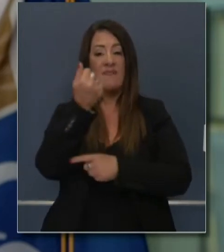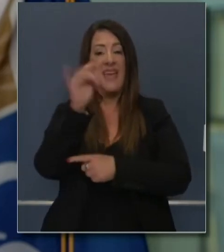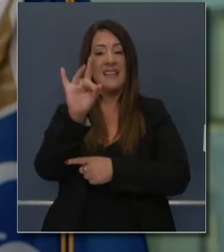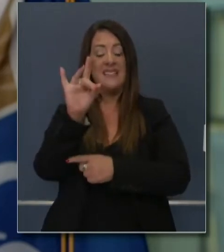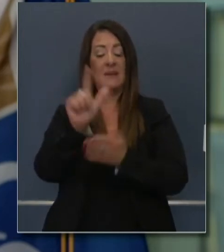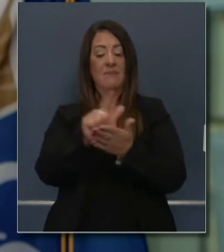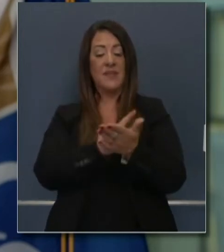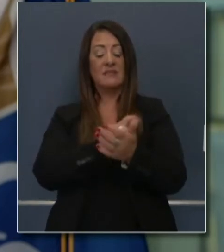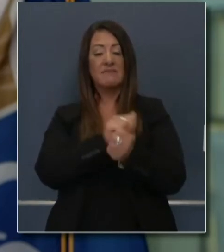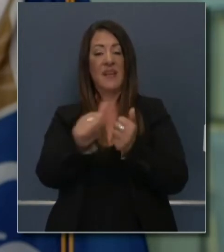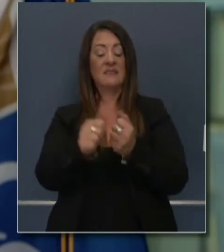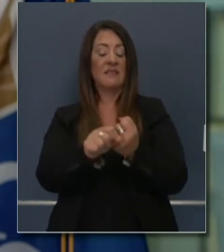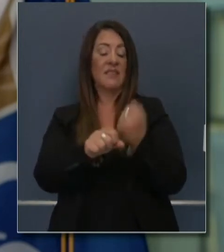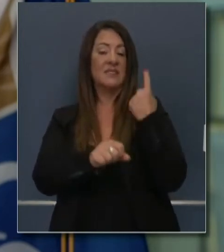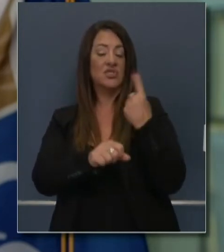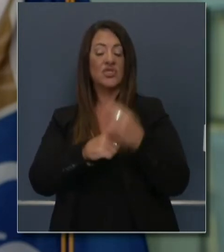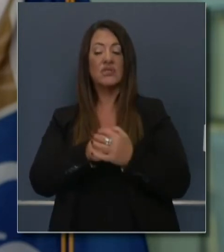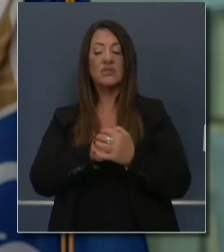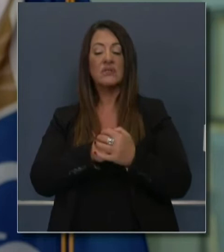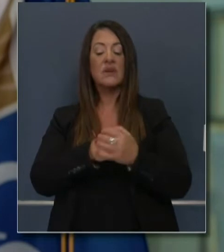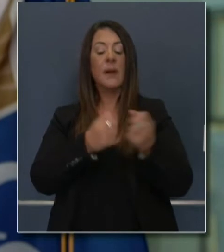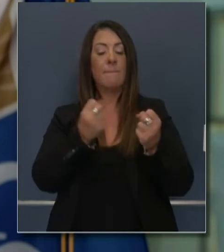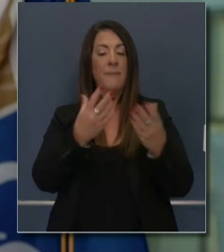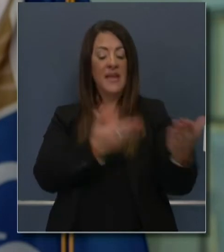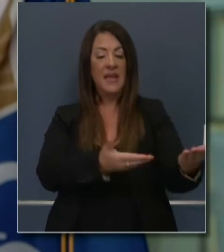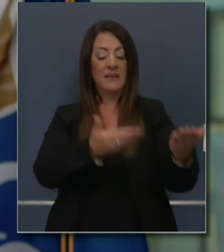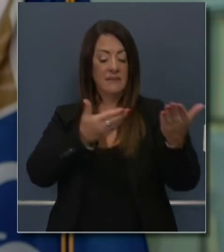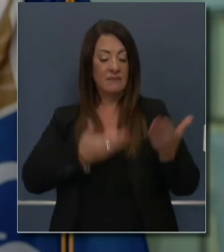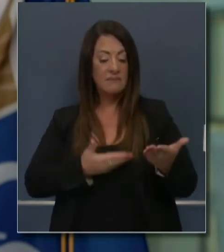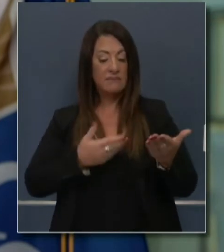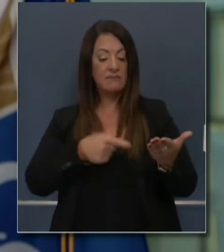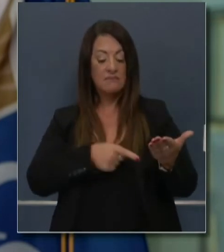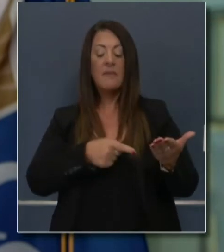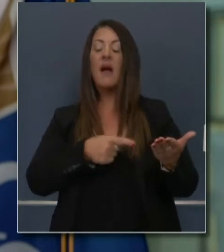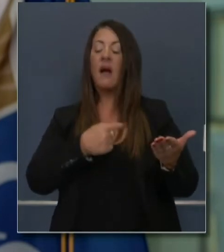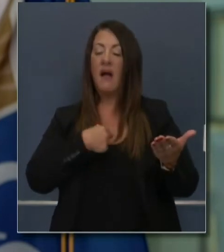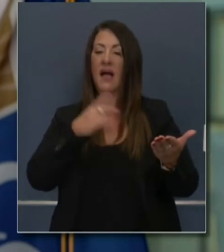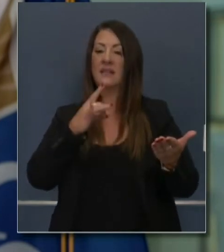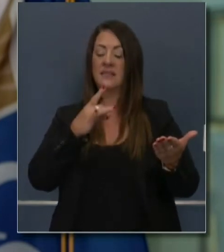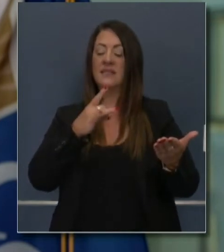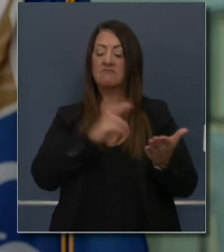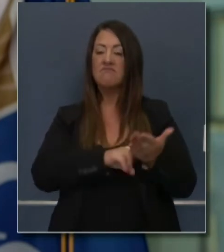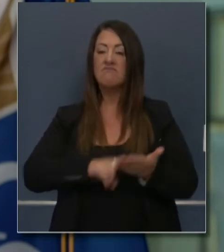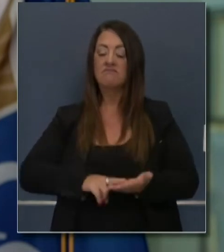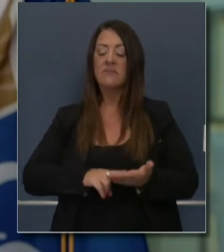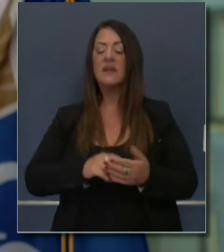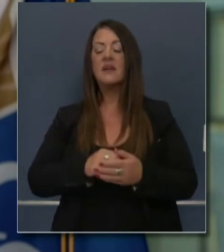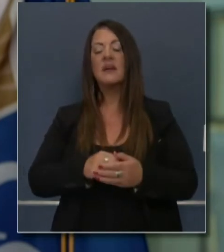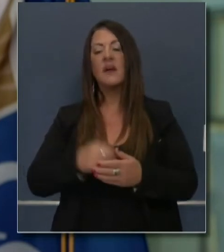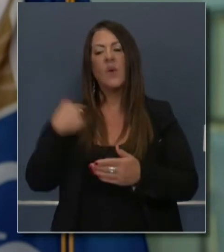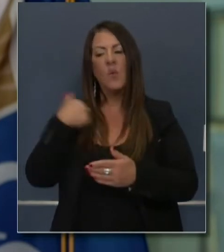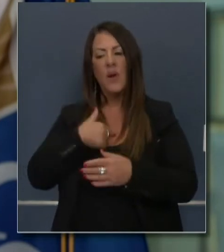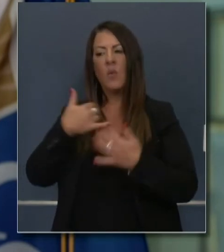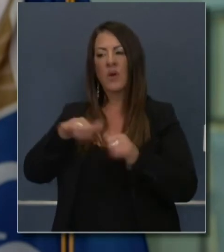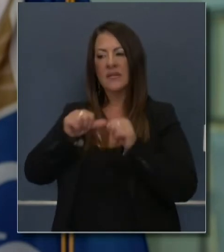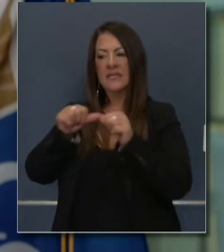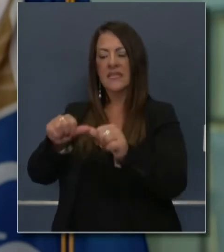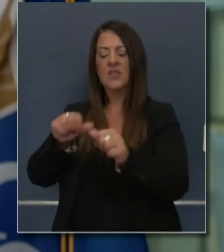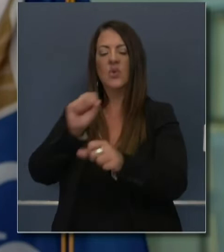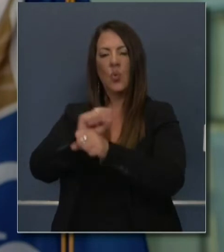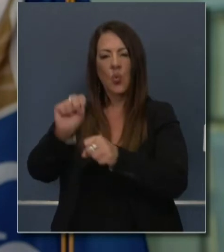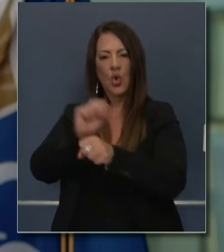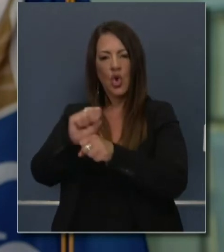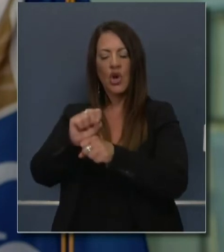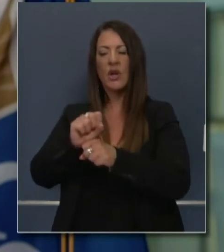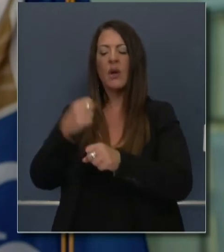did make their way to my desk, a number of areas that we continue to work on where we're committed to